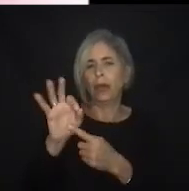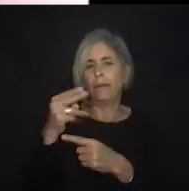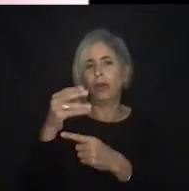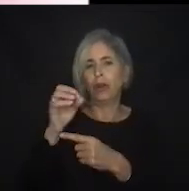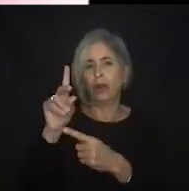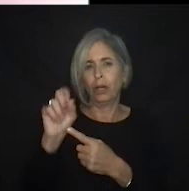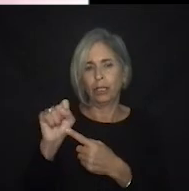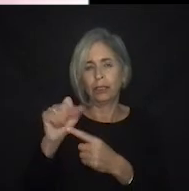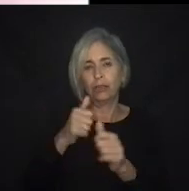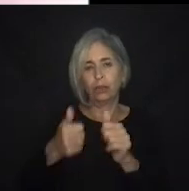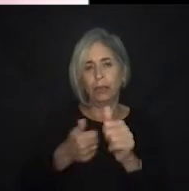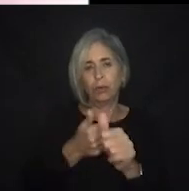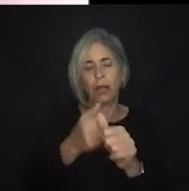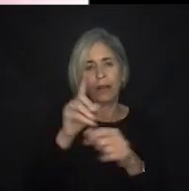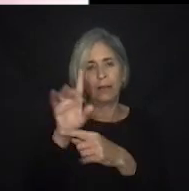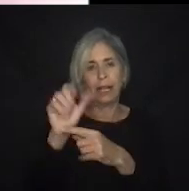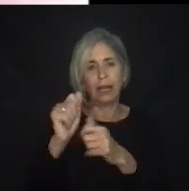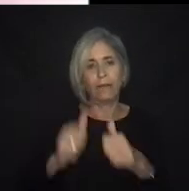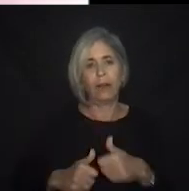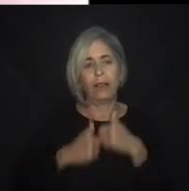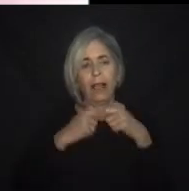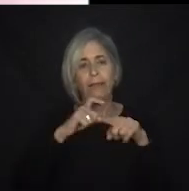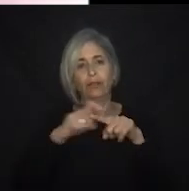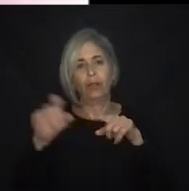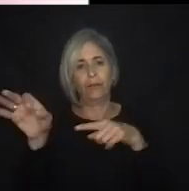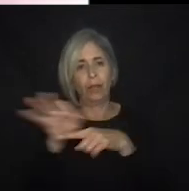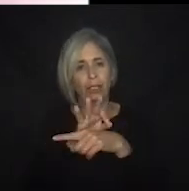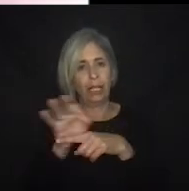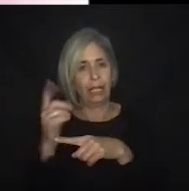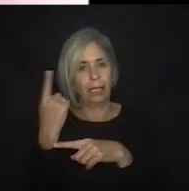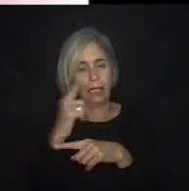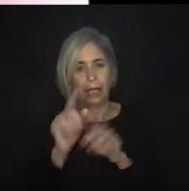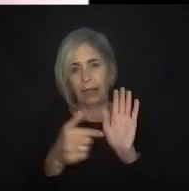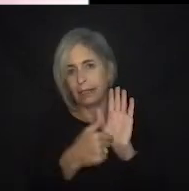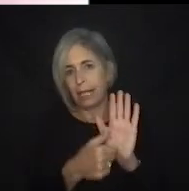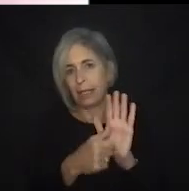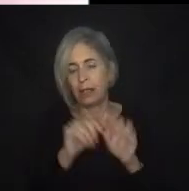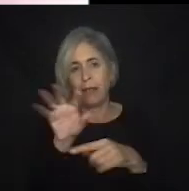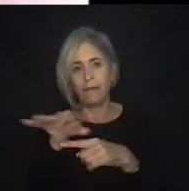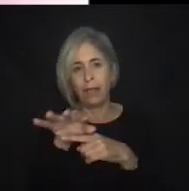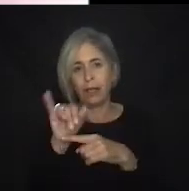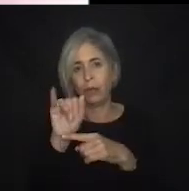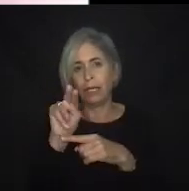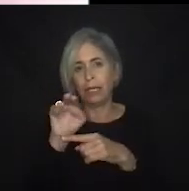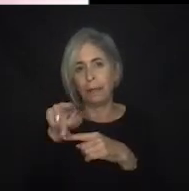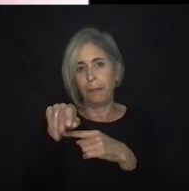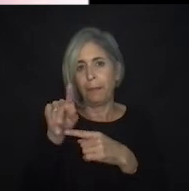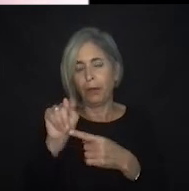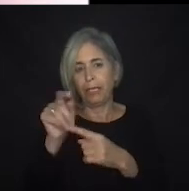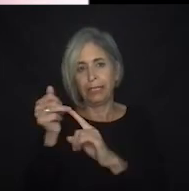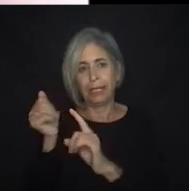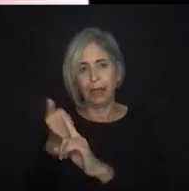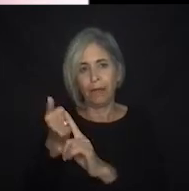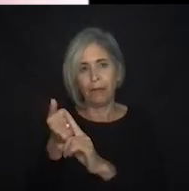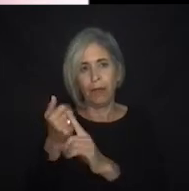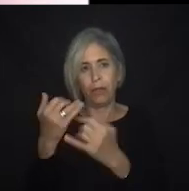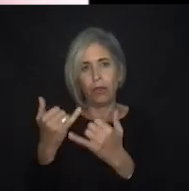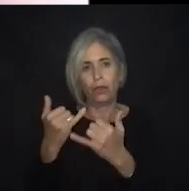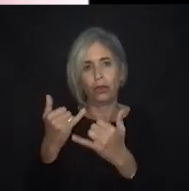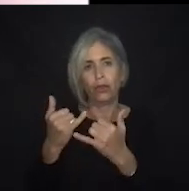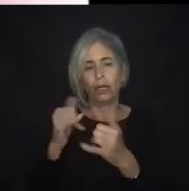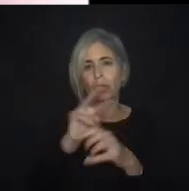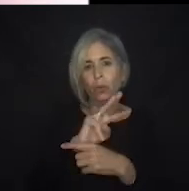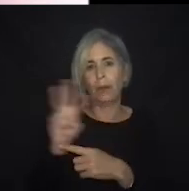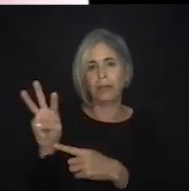track of data that we'll need for part of the live stream functionality, such as things like the video input itself, the current WebSocket